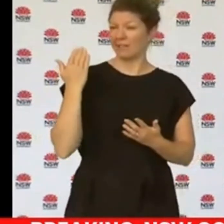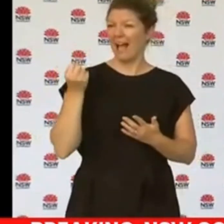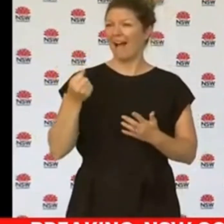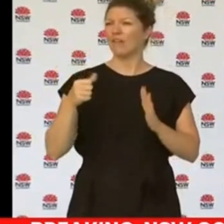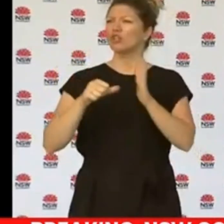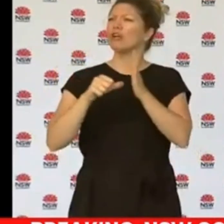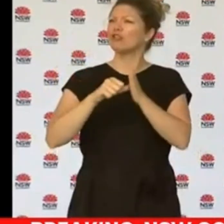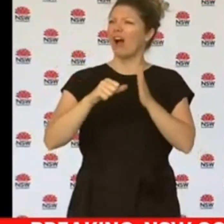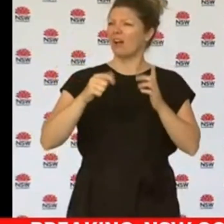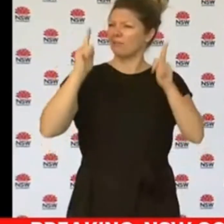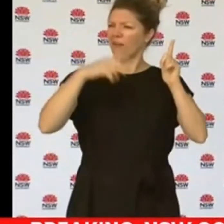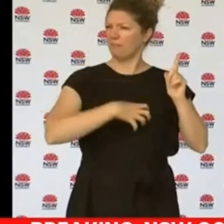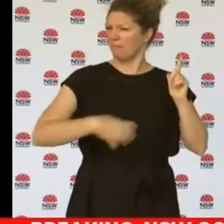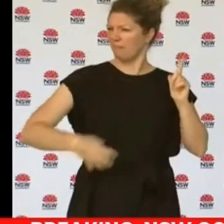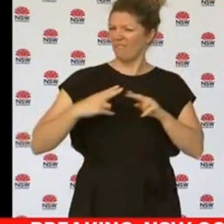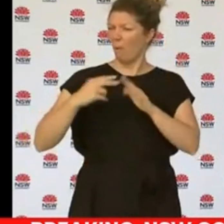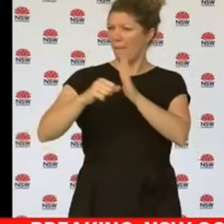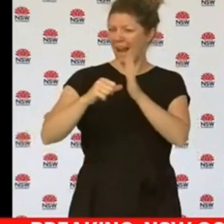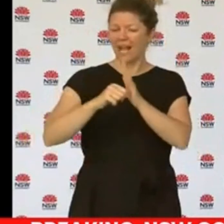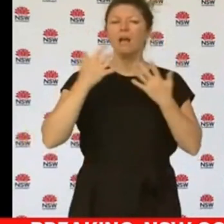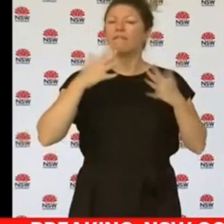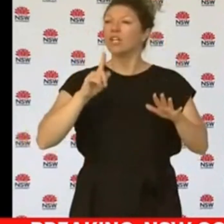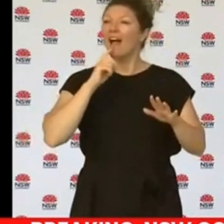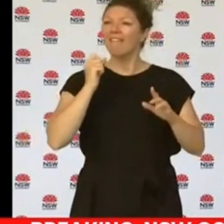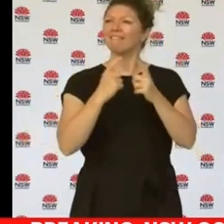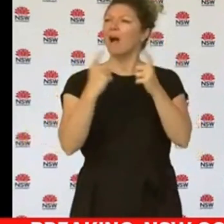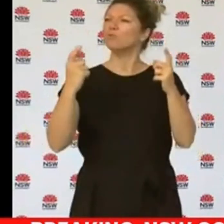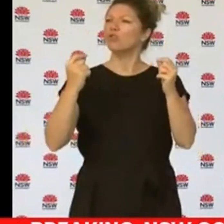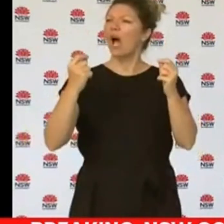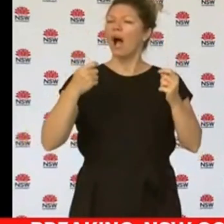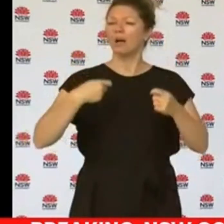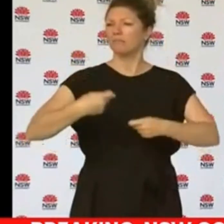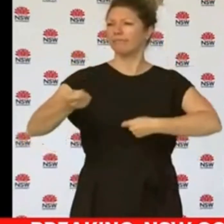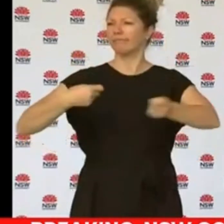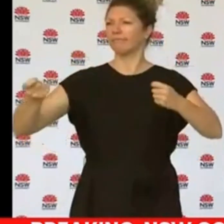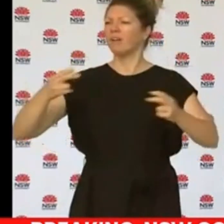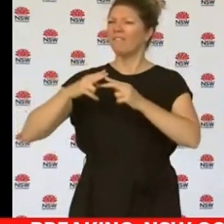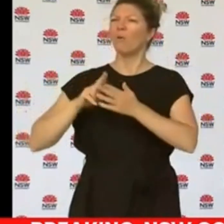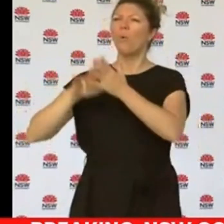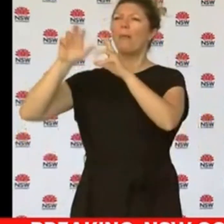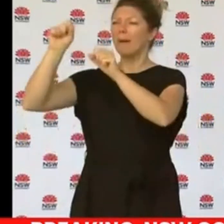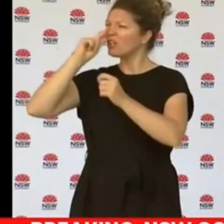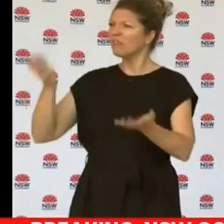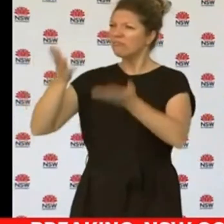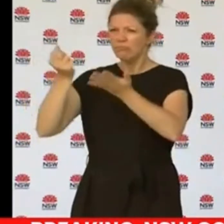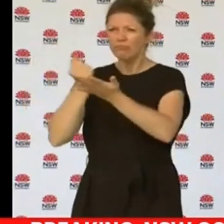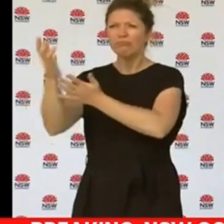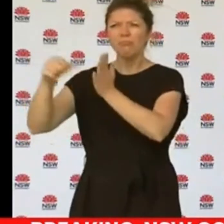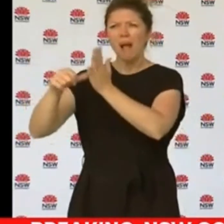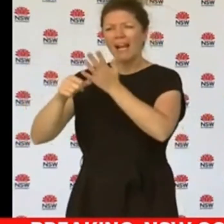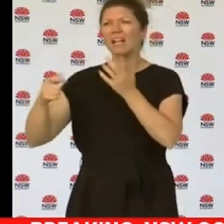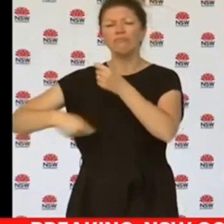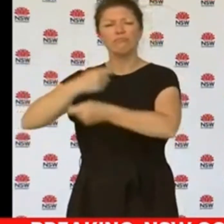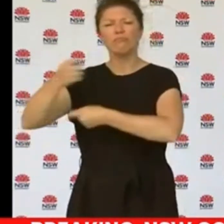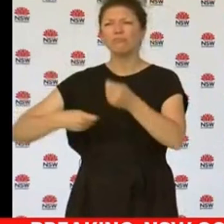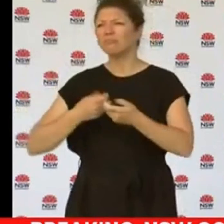would be piloted first and foremost in the northern beaches area to encourage people to spend those dollars the government's provided in the northern beaches.